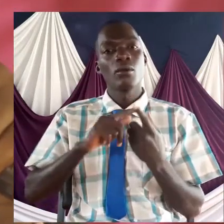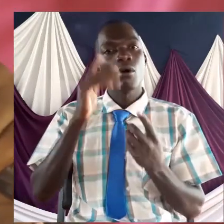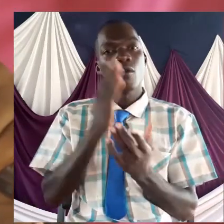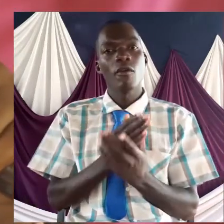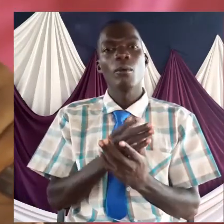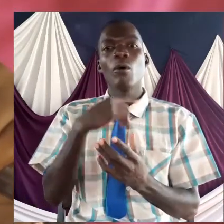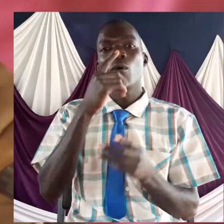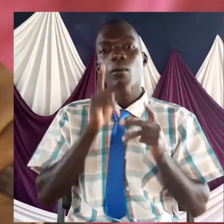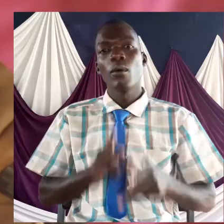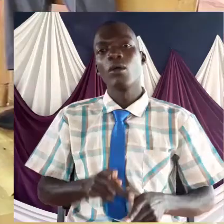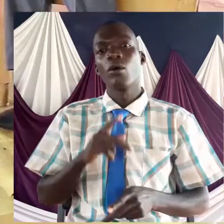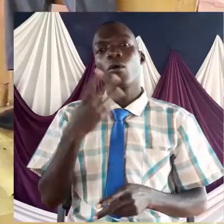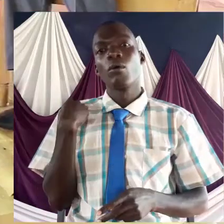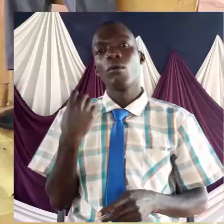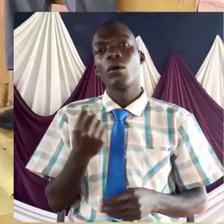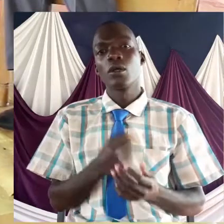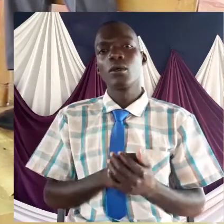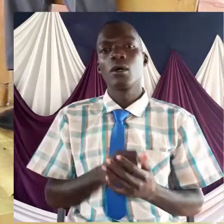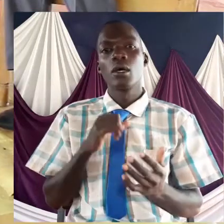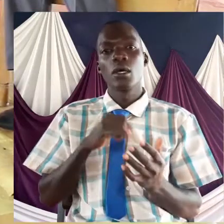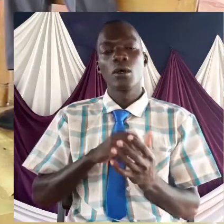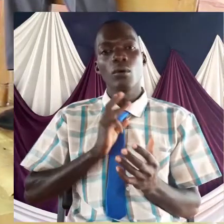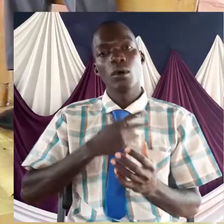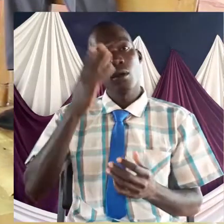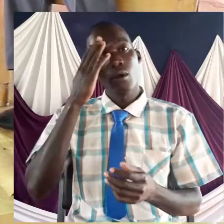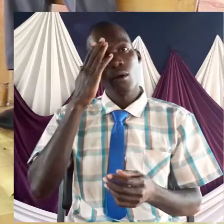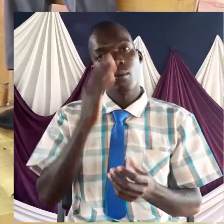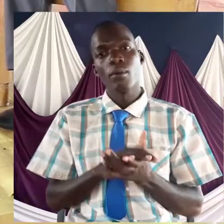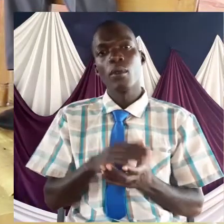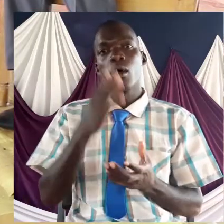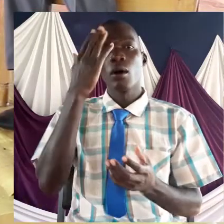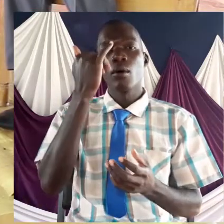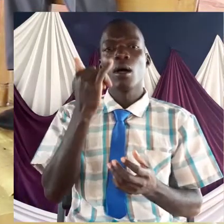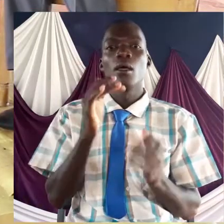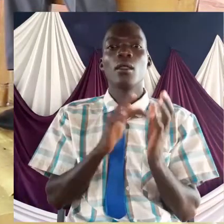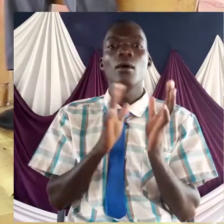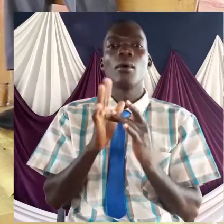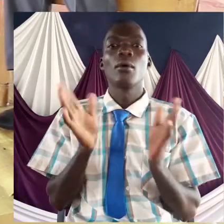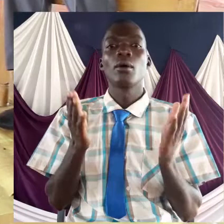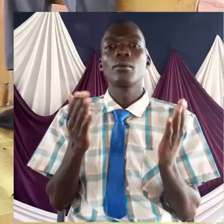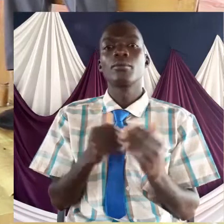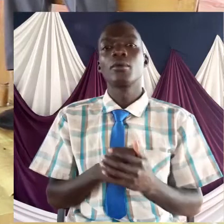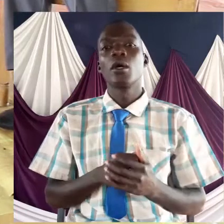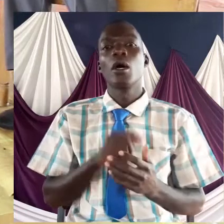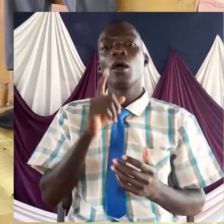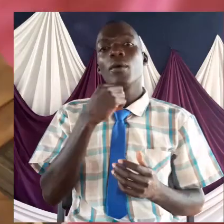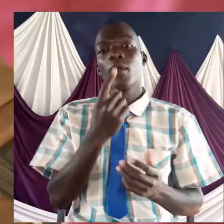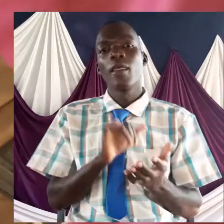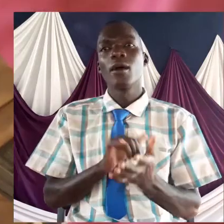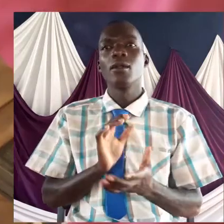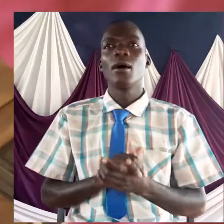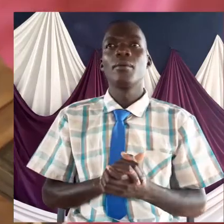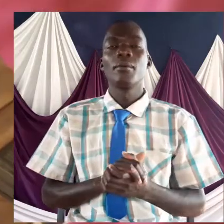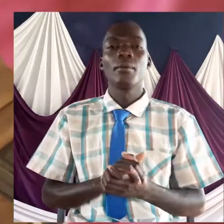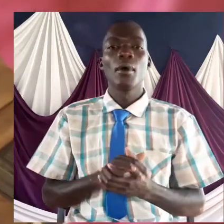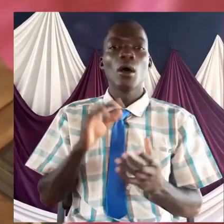this person was. Right. So we know why the Bible is referring to him like that. So you say that